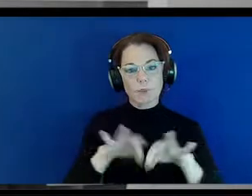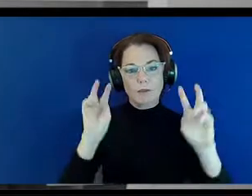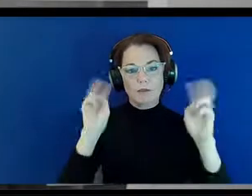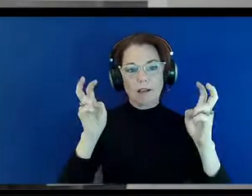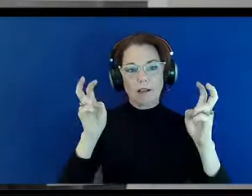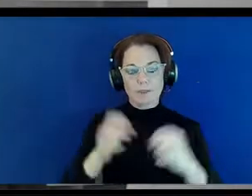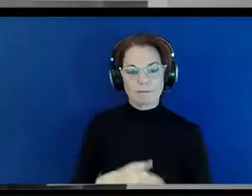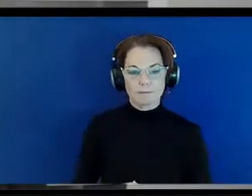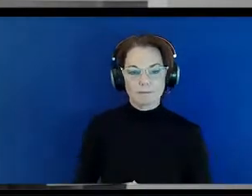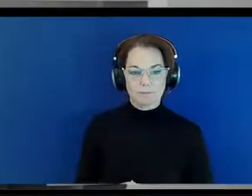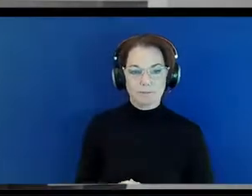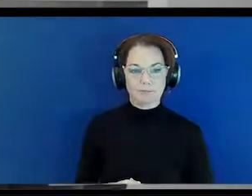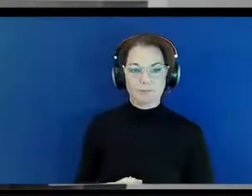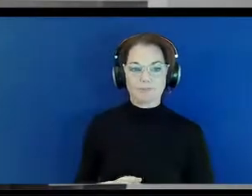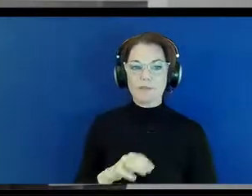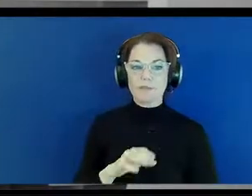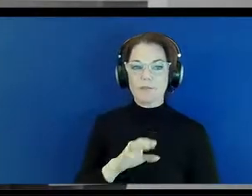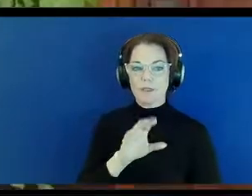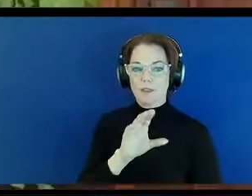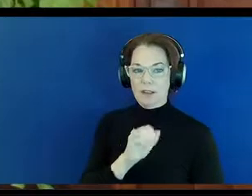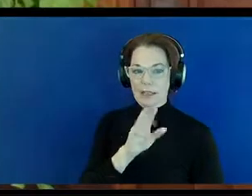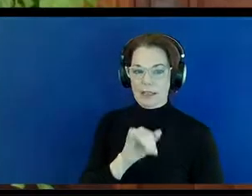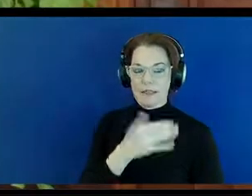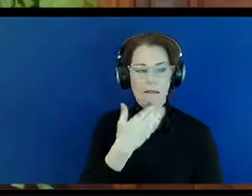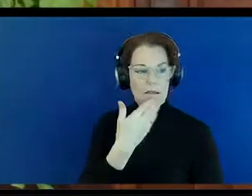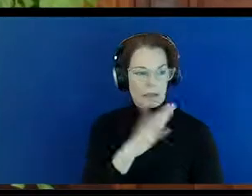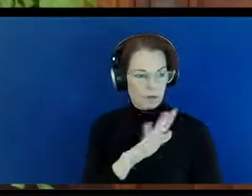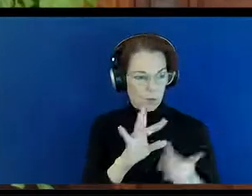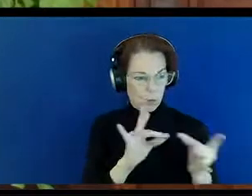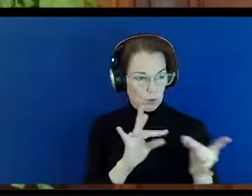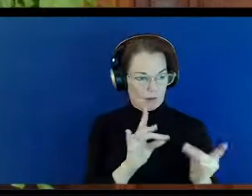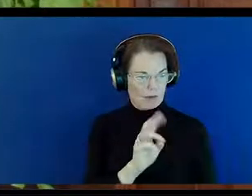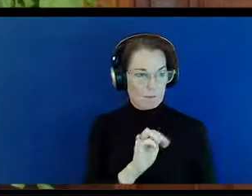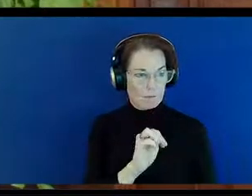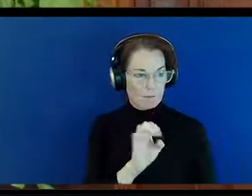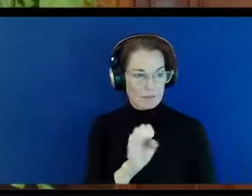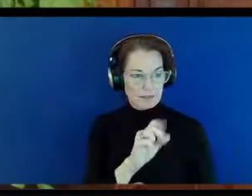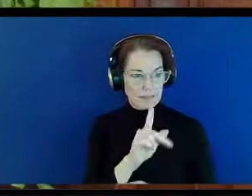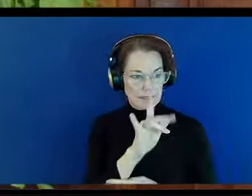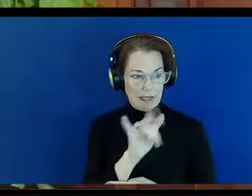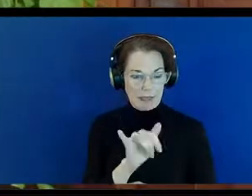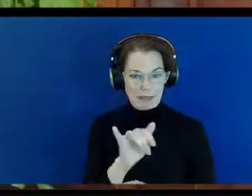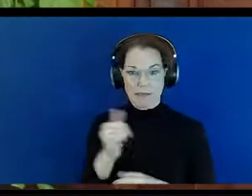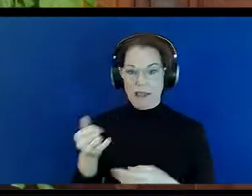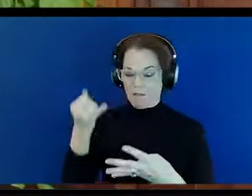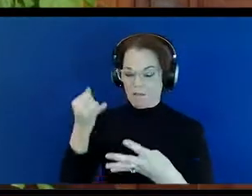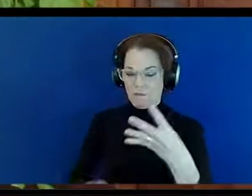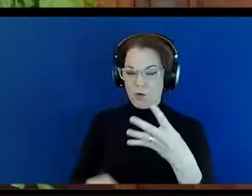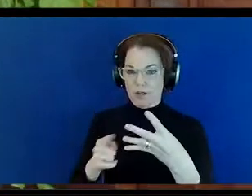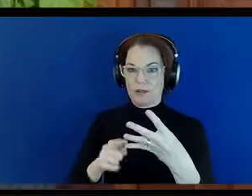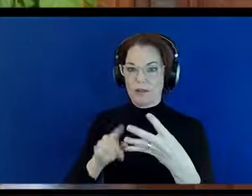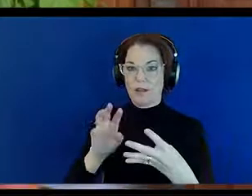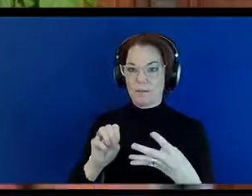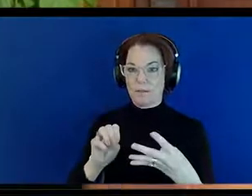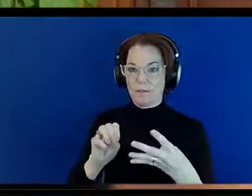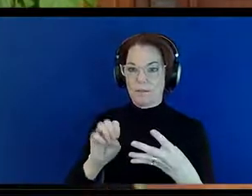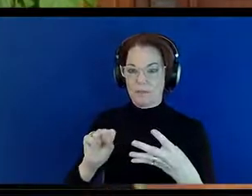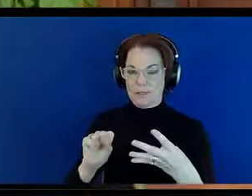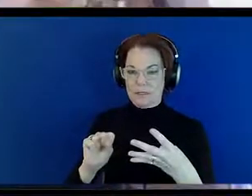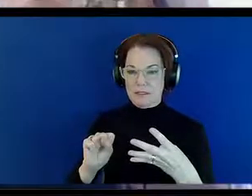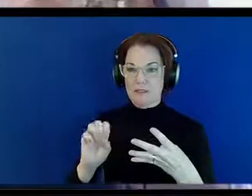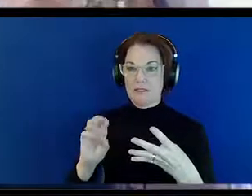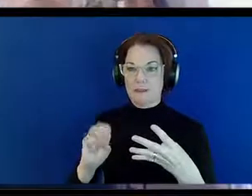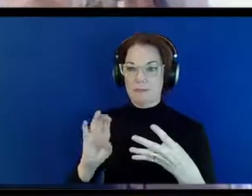Kelly, thanks for your testimony, and we'll turn now to our fourth and final witness, Janet McGee. Ms. McGee, you may begin.